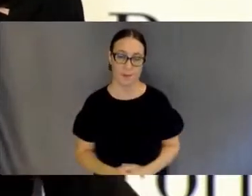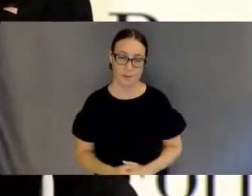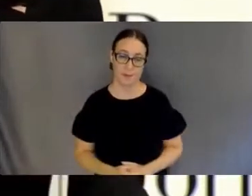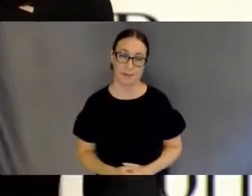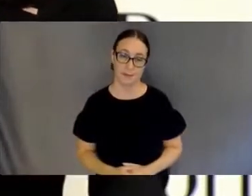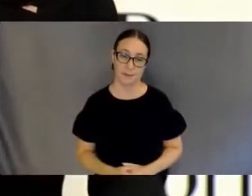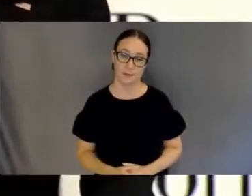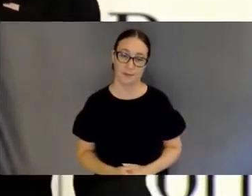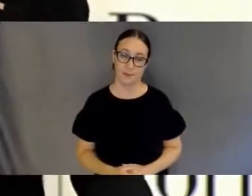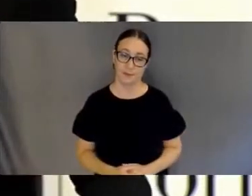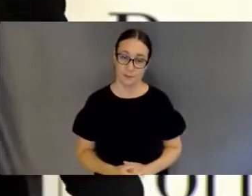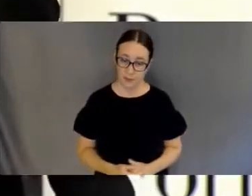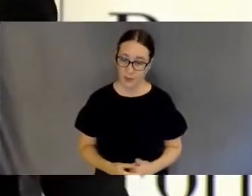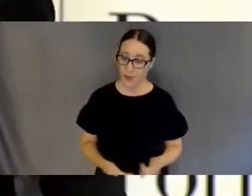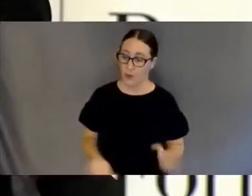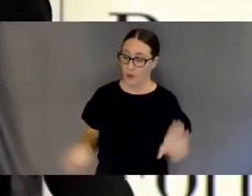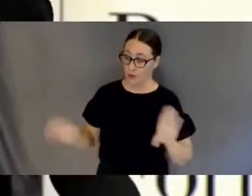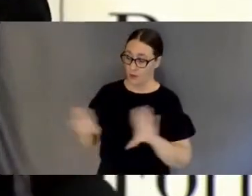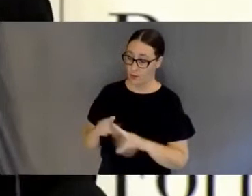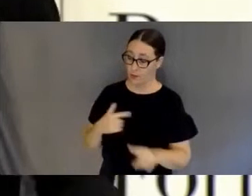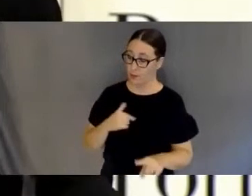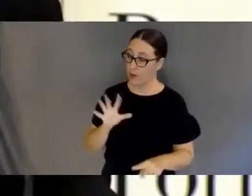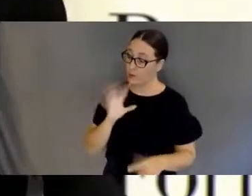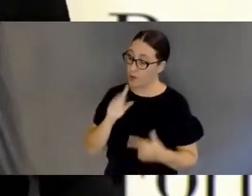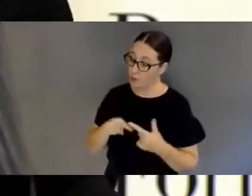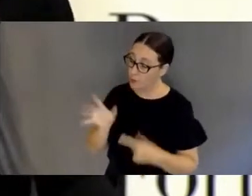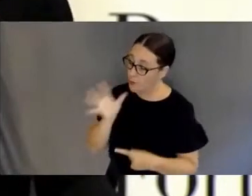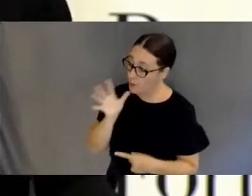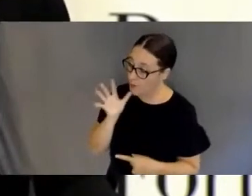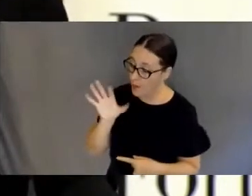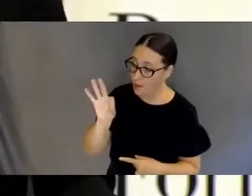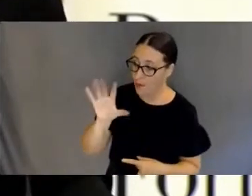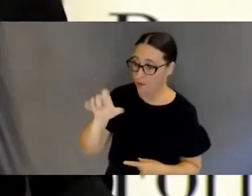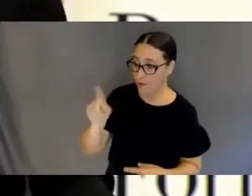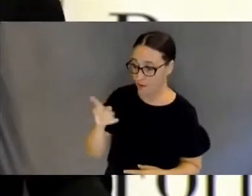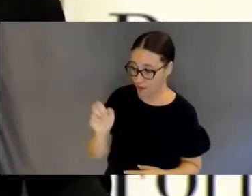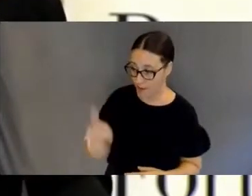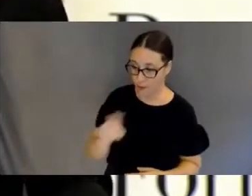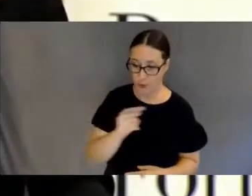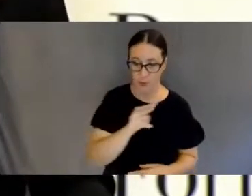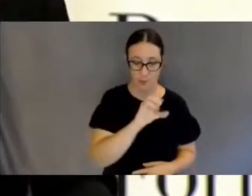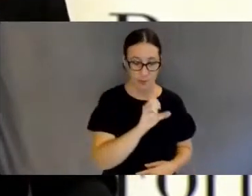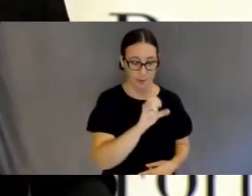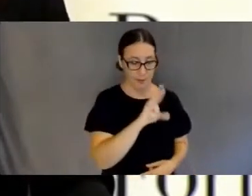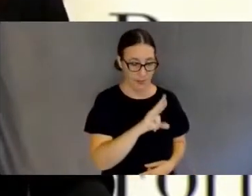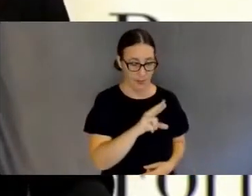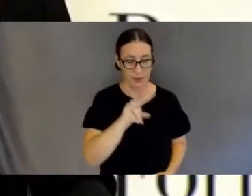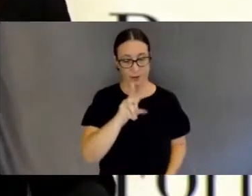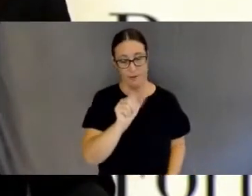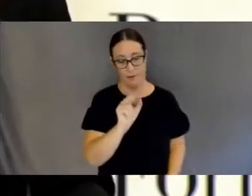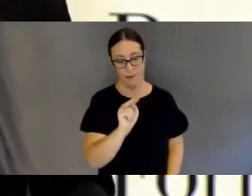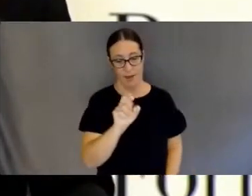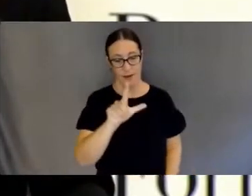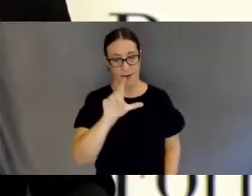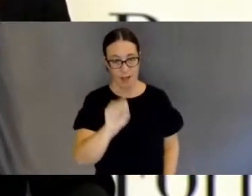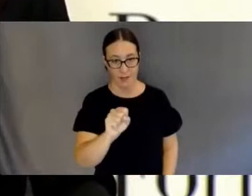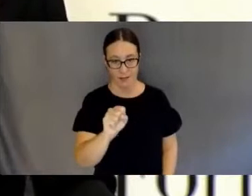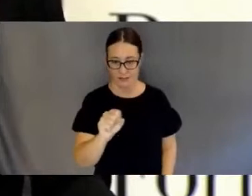So in closing, when I spoke with Mother Fletcher and Mr. Van Alice in June, it was clear how far we have